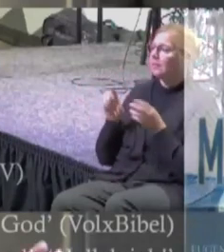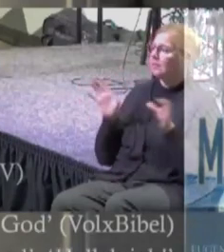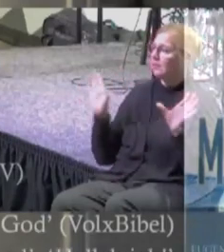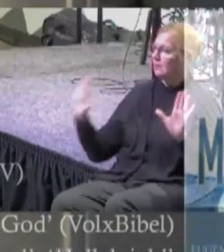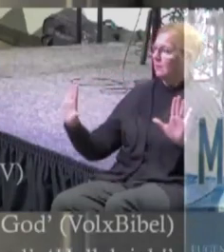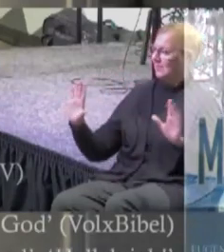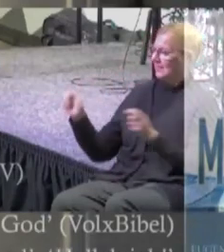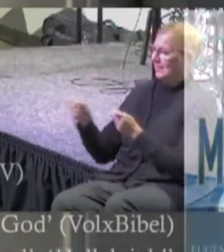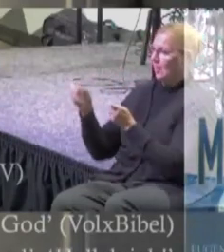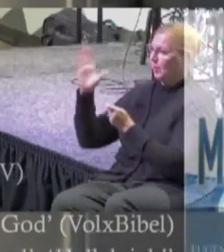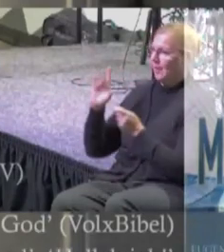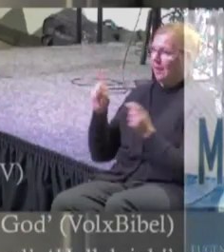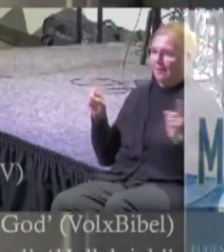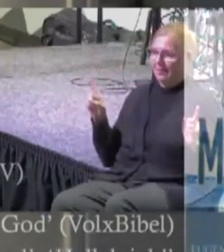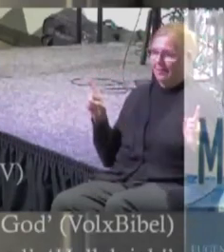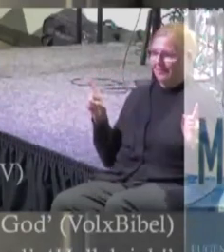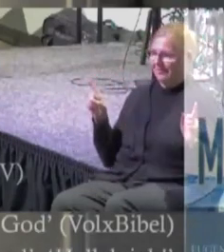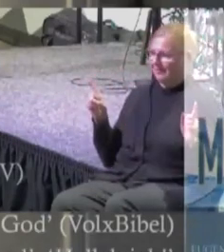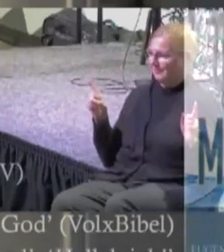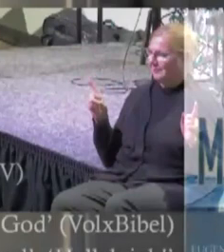Yah.